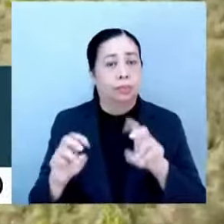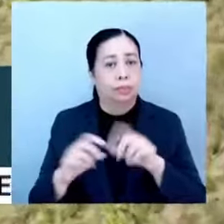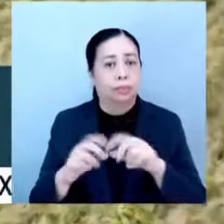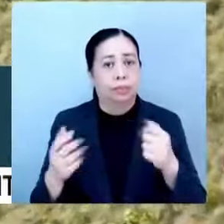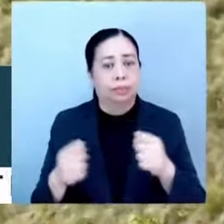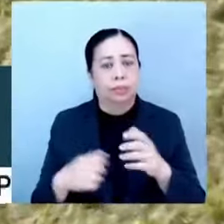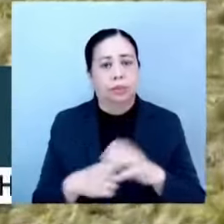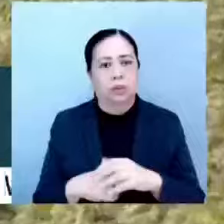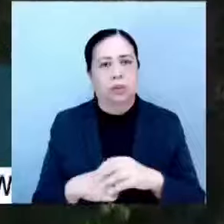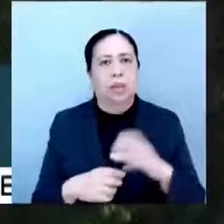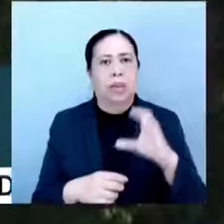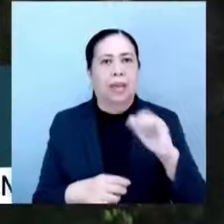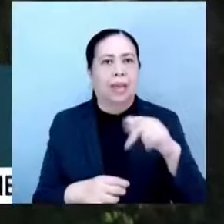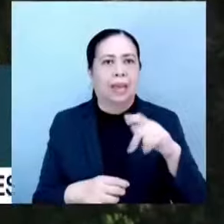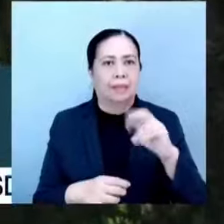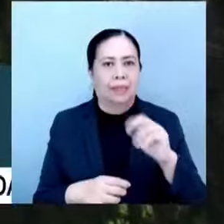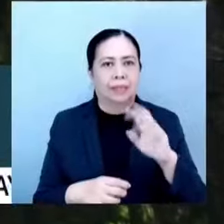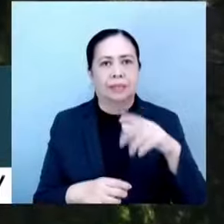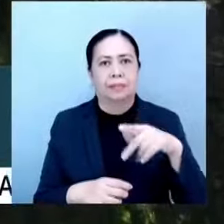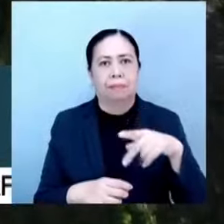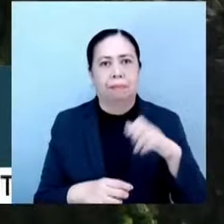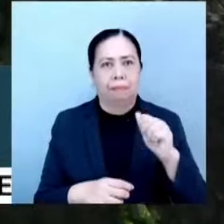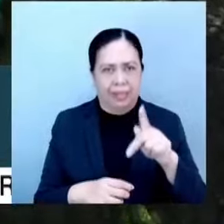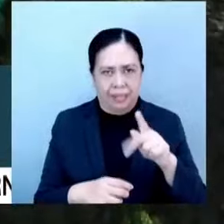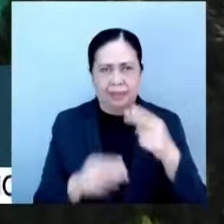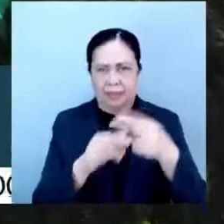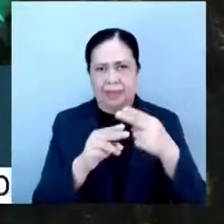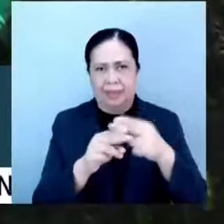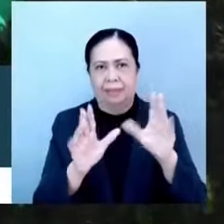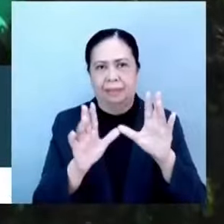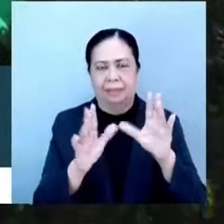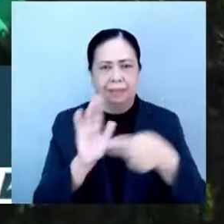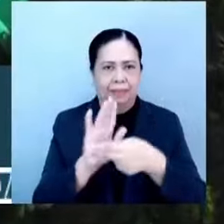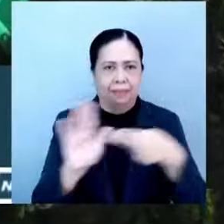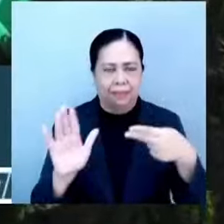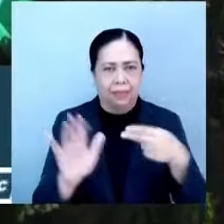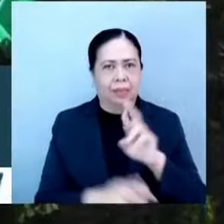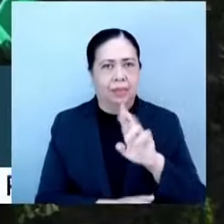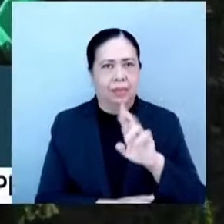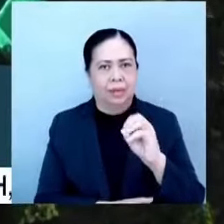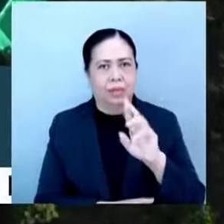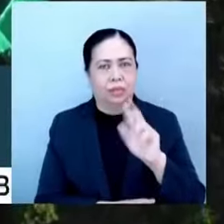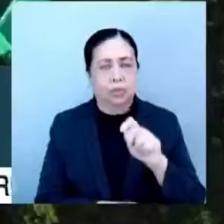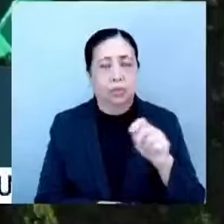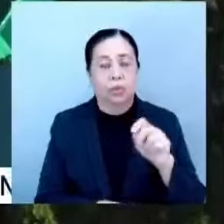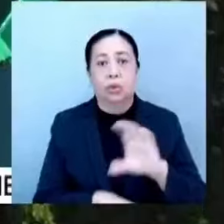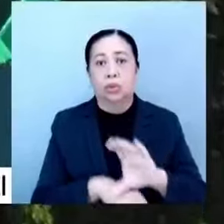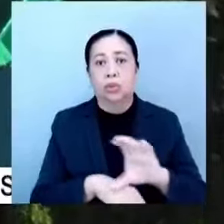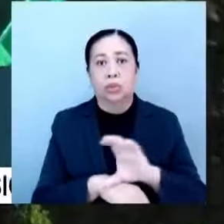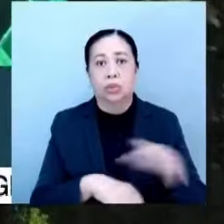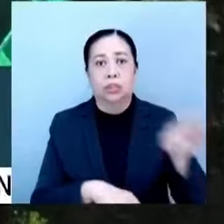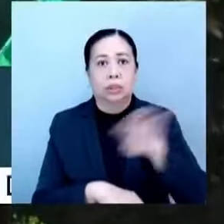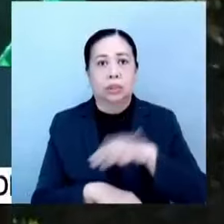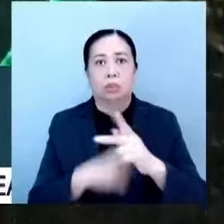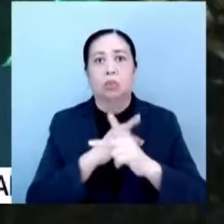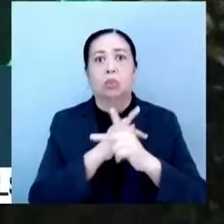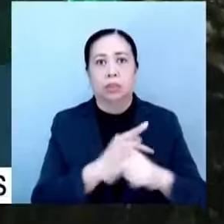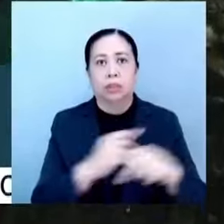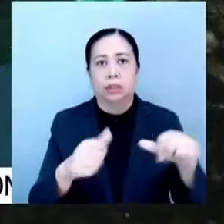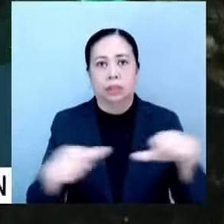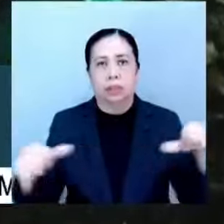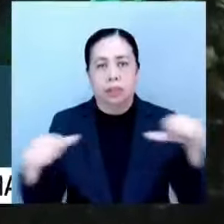Peak Resort erected in the middle of the Chocolate Hills in Sagbayan Town. Chocolate Hills is a protected area and a declared